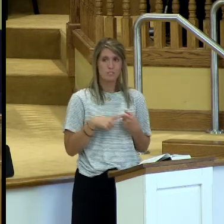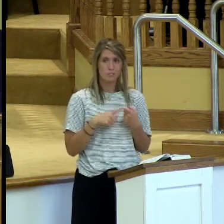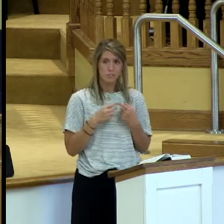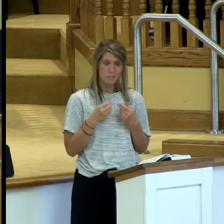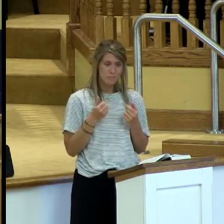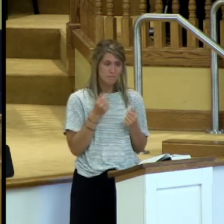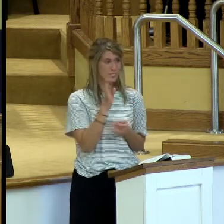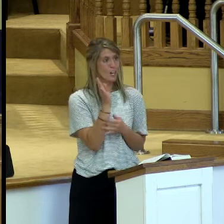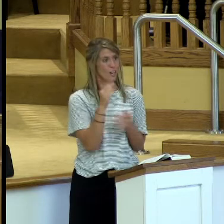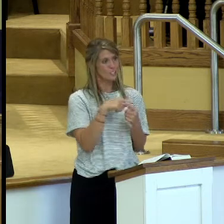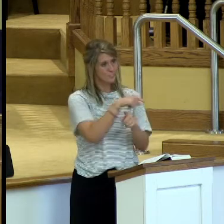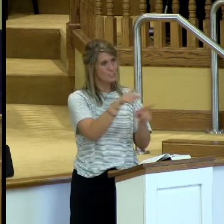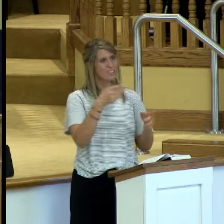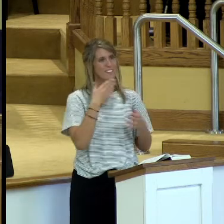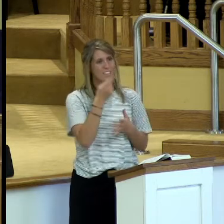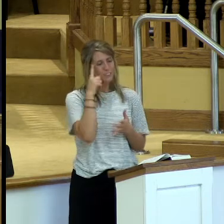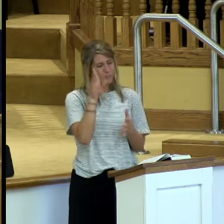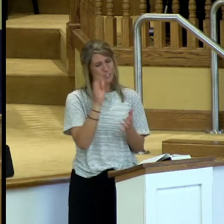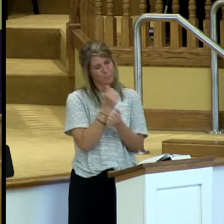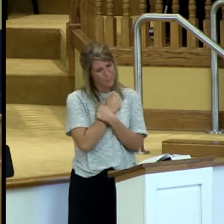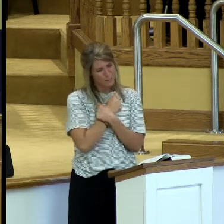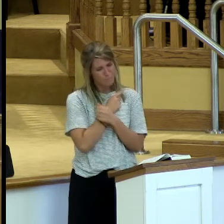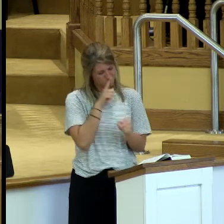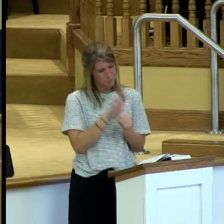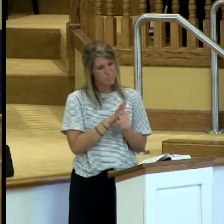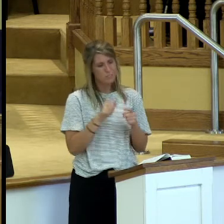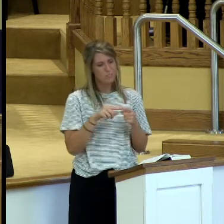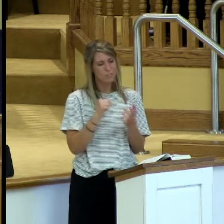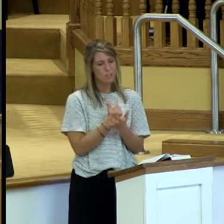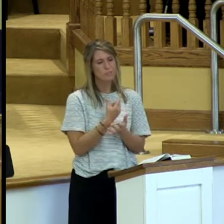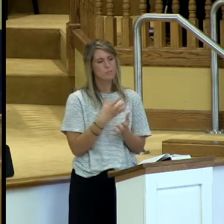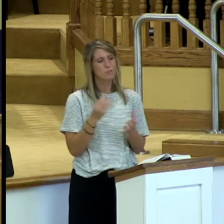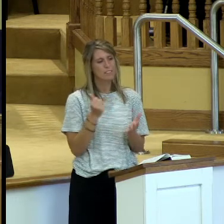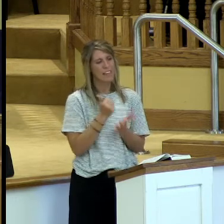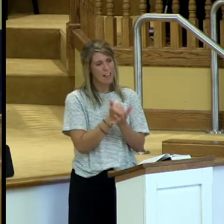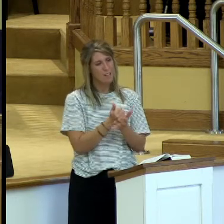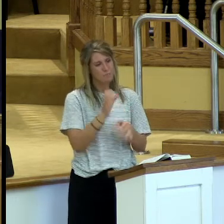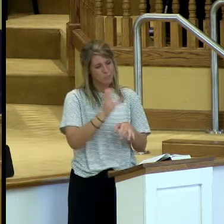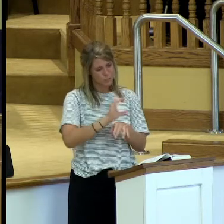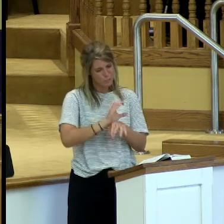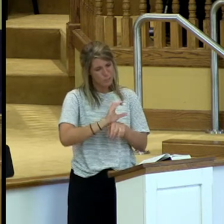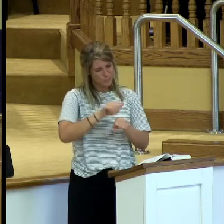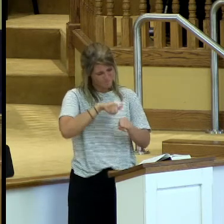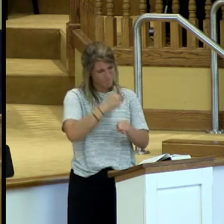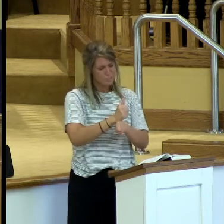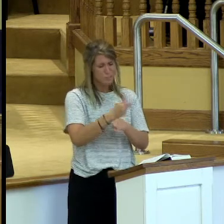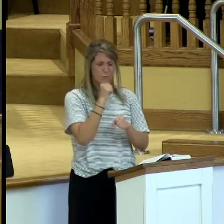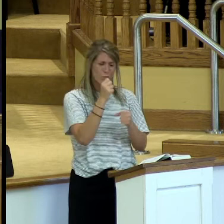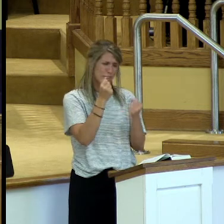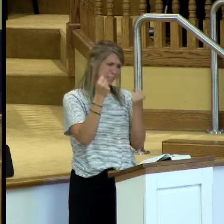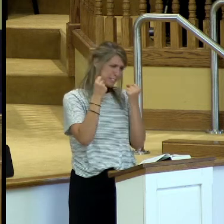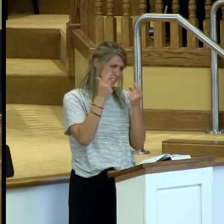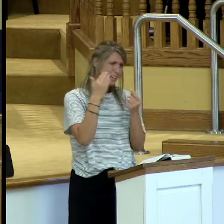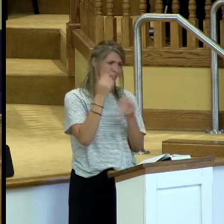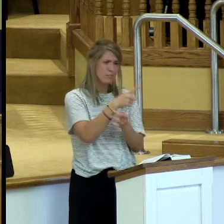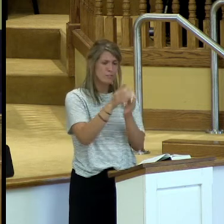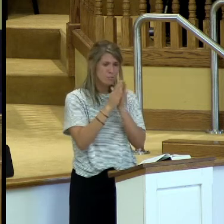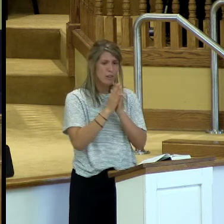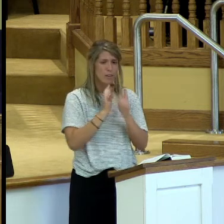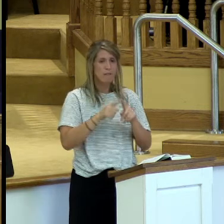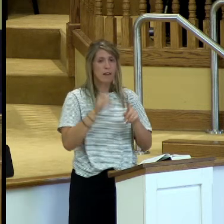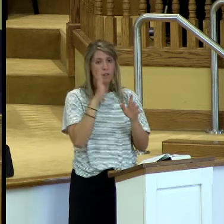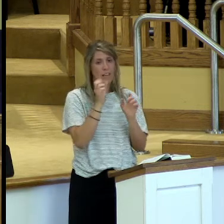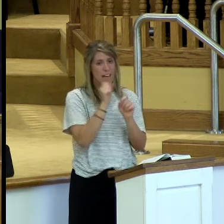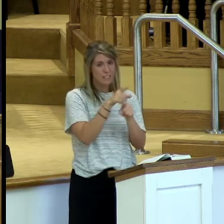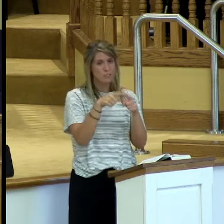present. And I thank you for your love and your commitment to the gospel and to helping the church planter. Y'all don't understand. And I know y'all pray, but I'm